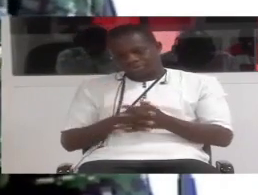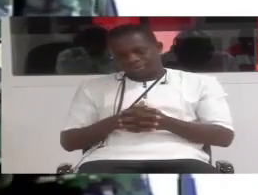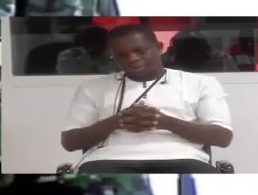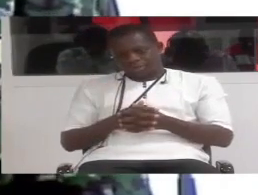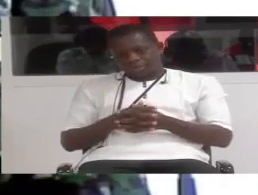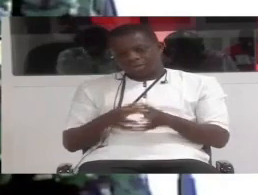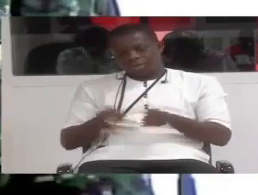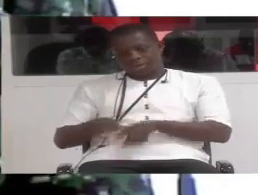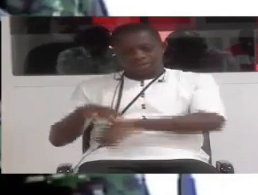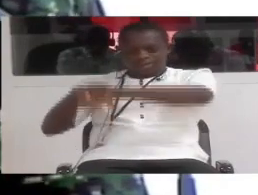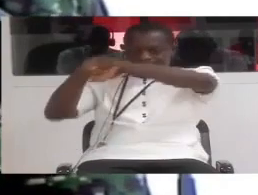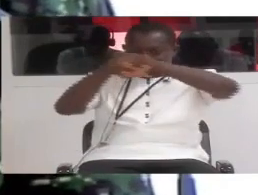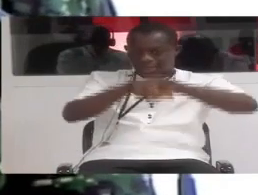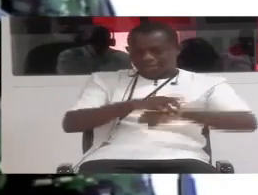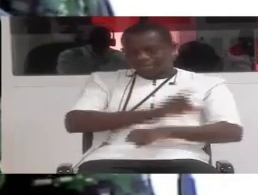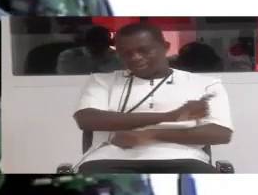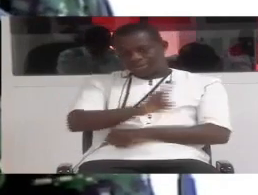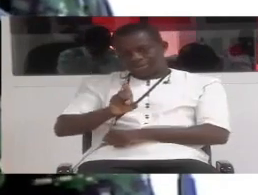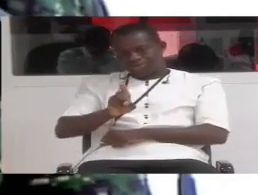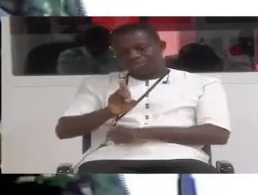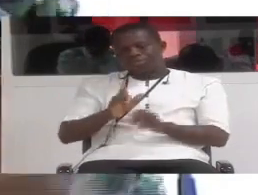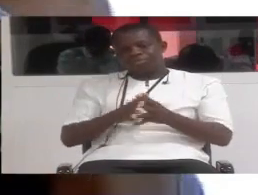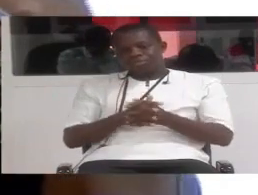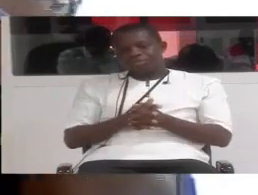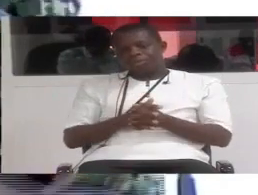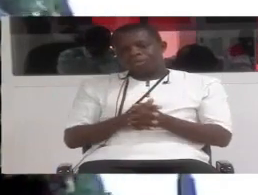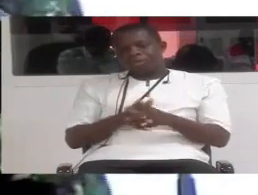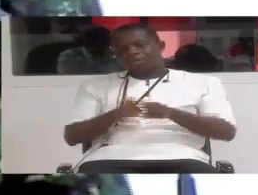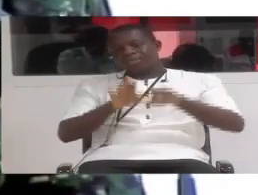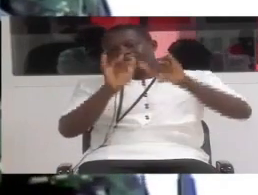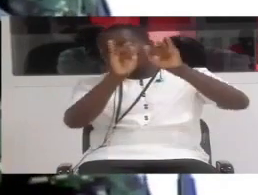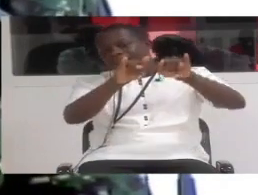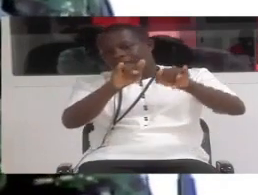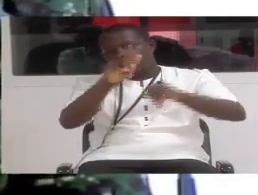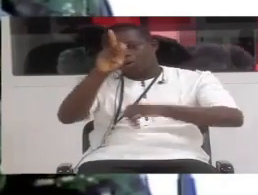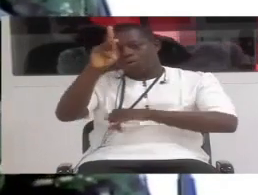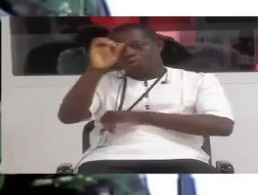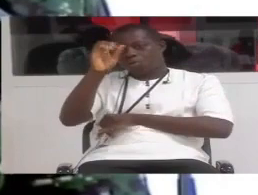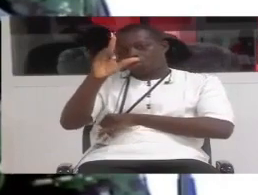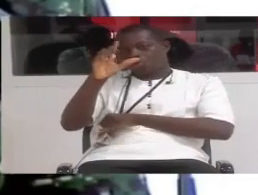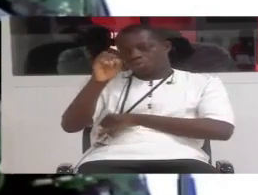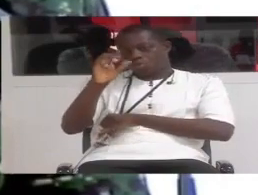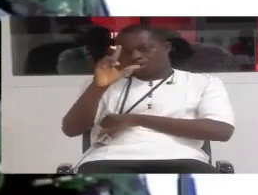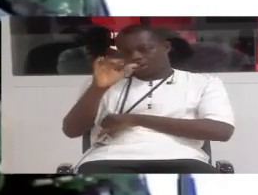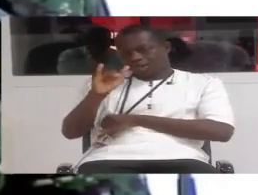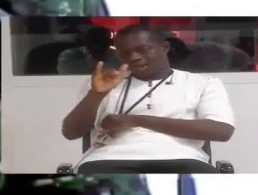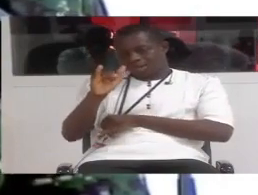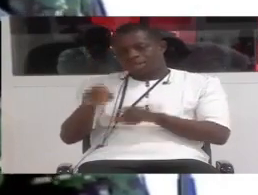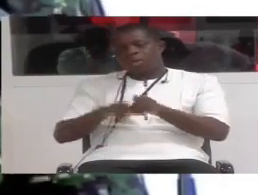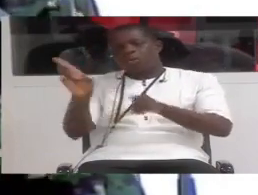Ci lañ leen yobbu. That was when we took them away. Sin base Kololi. To our base in Kololi. What time was